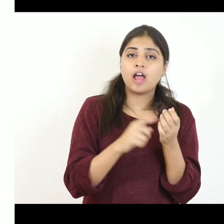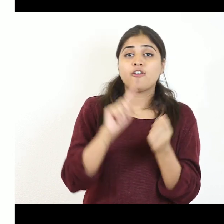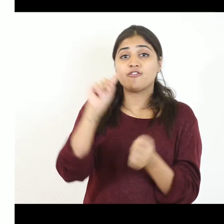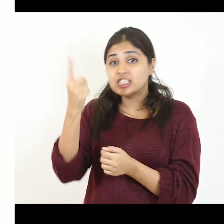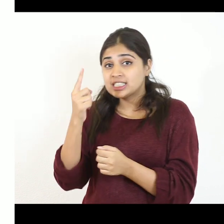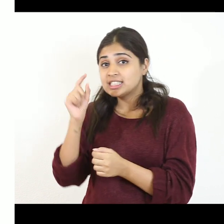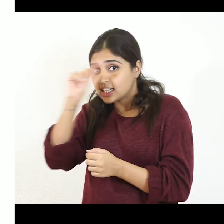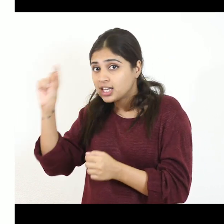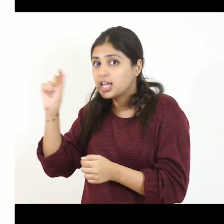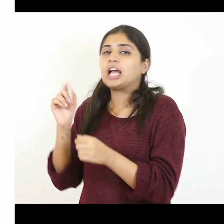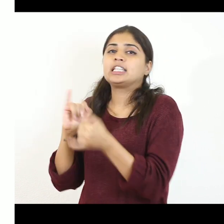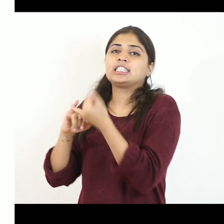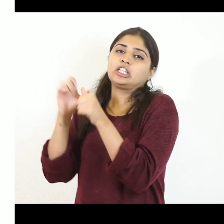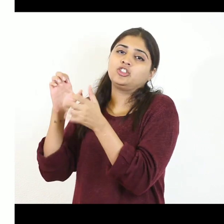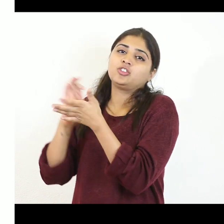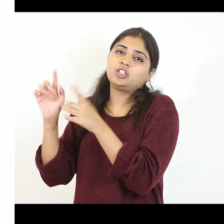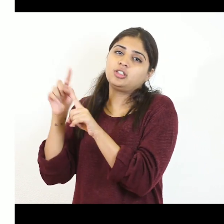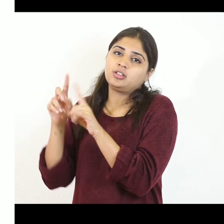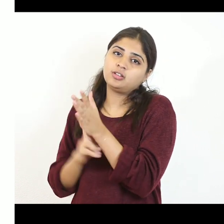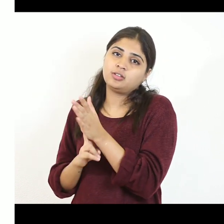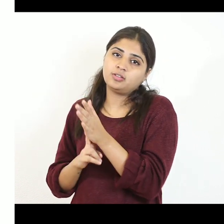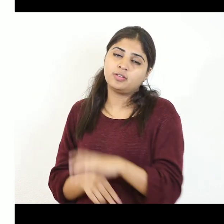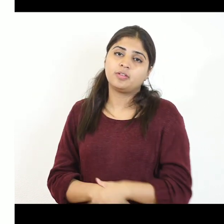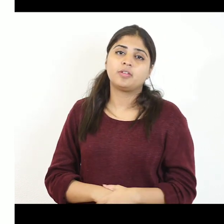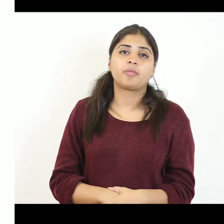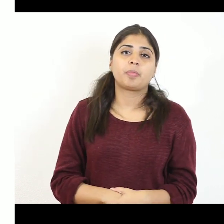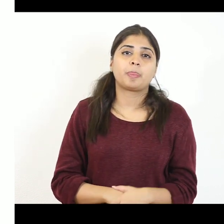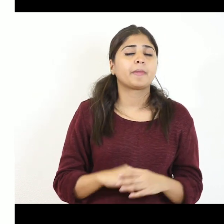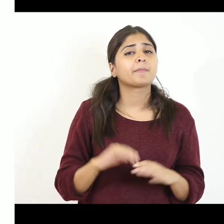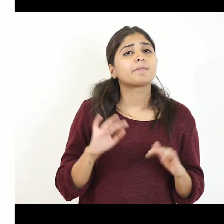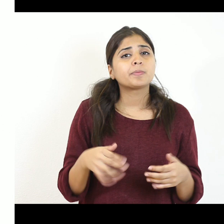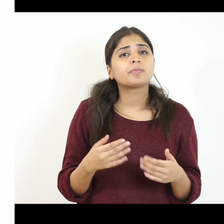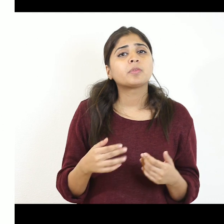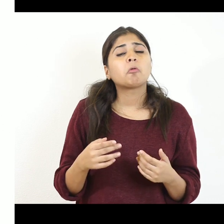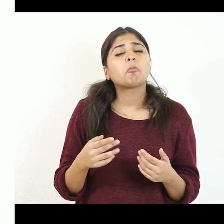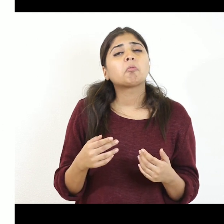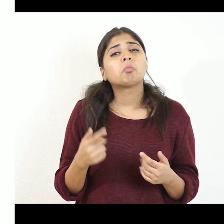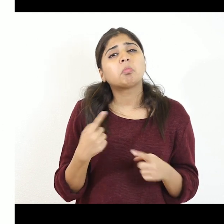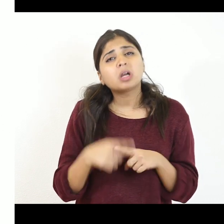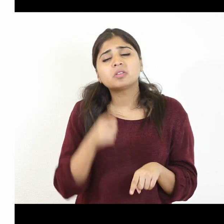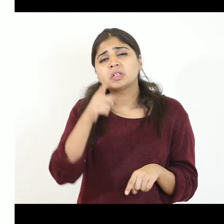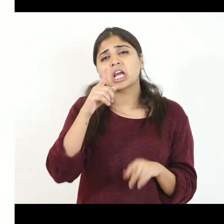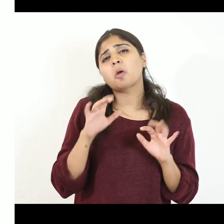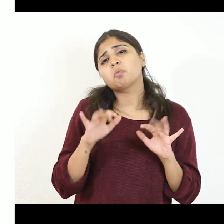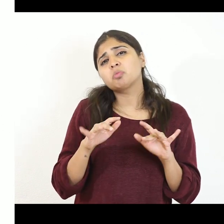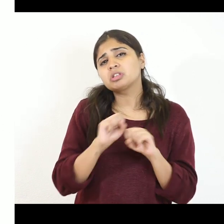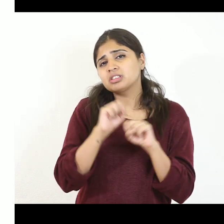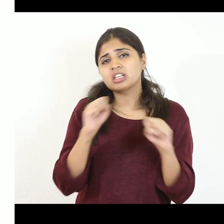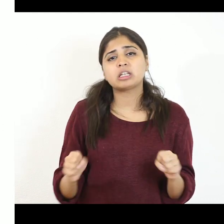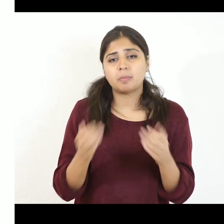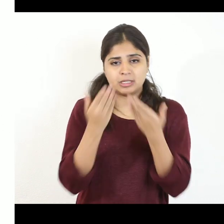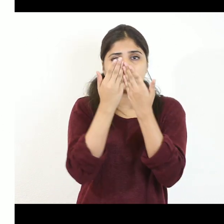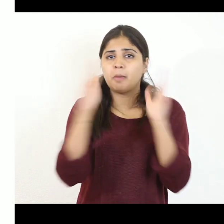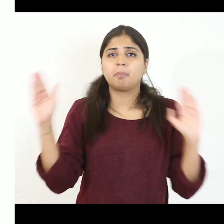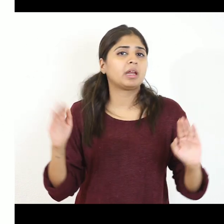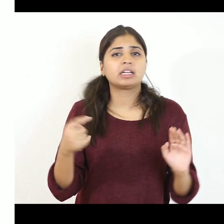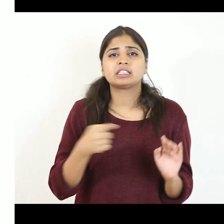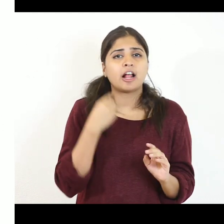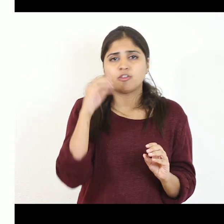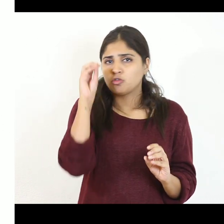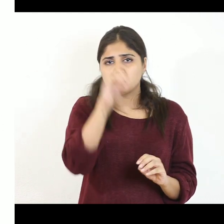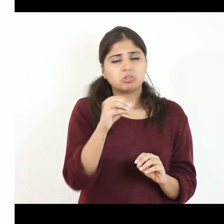as separate entry items, then depending on your system, either of the following could be